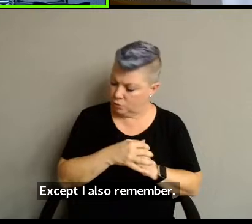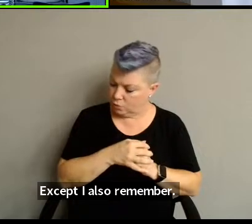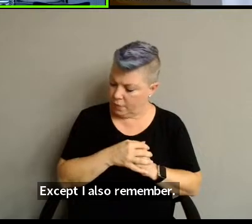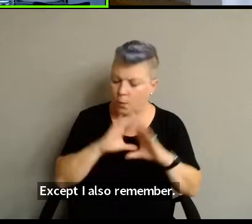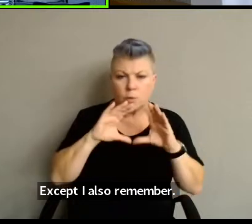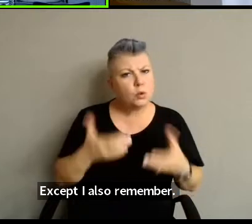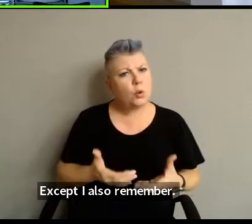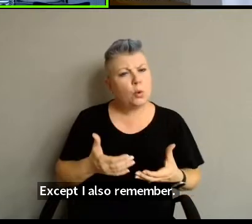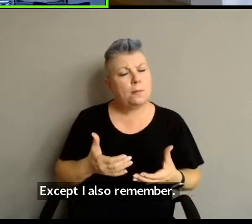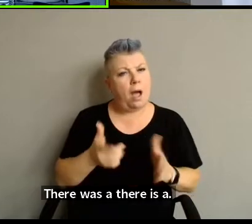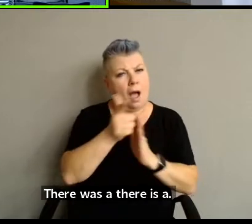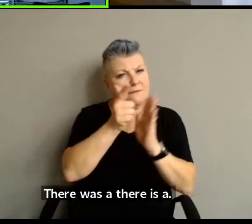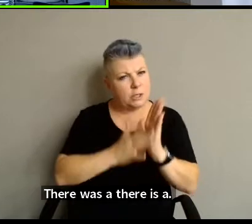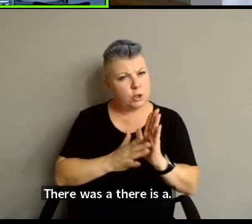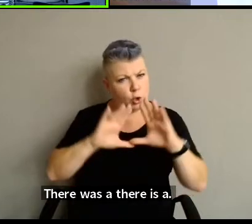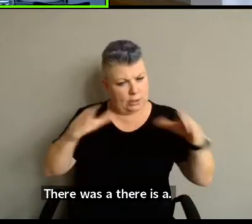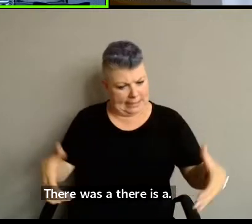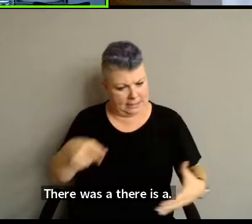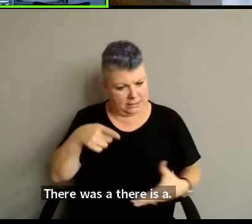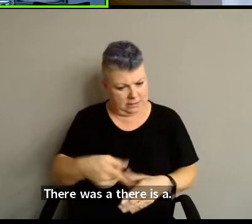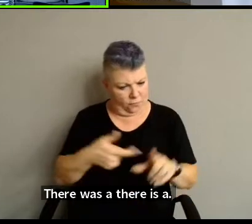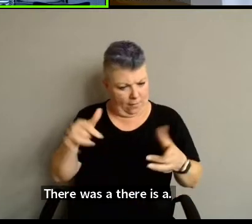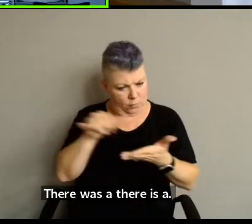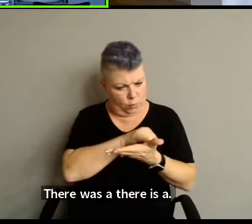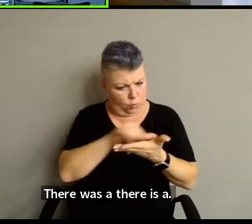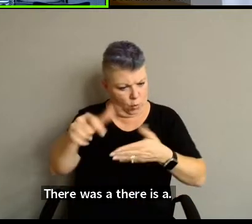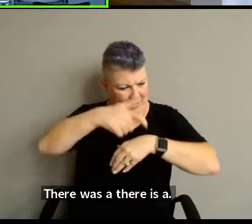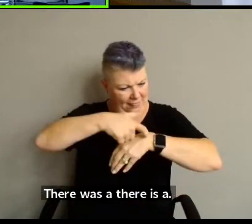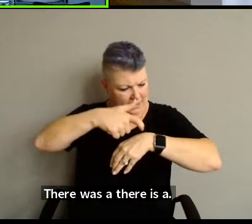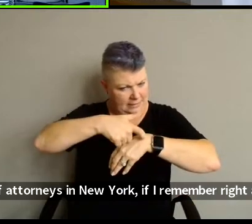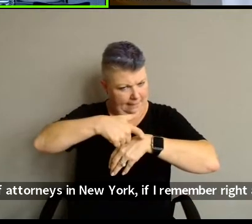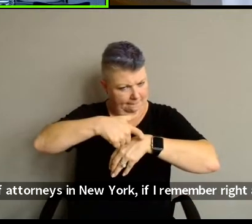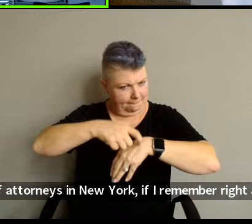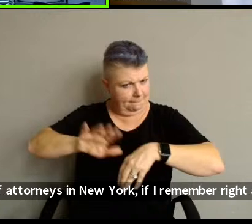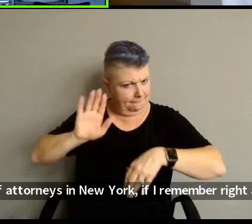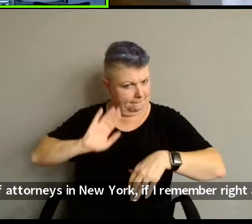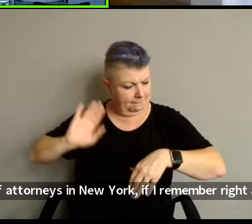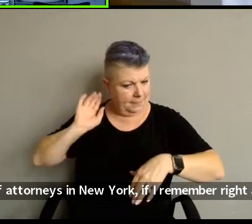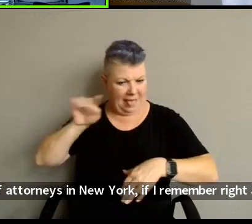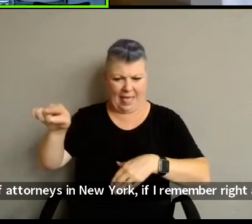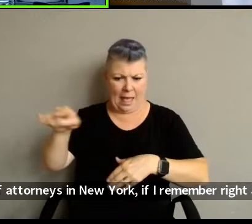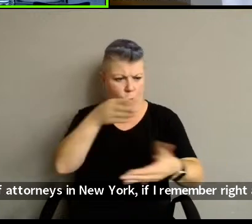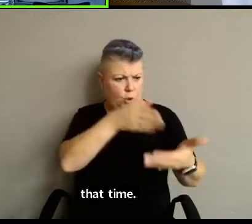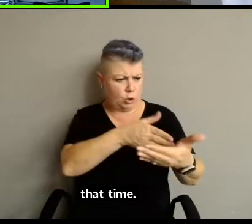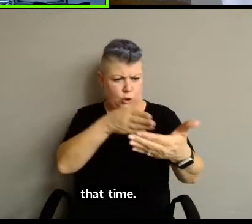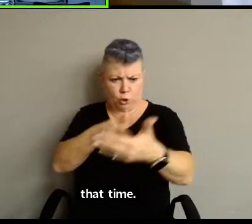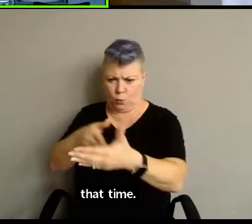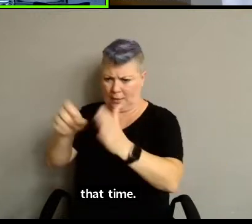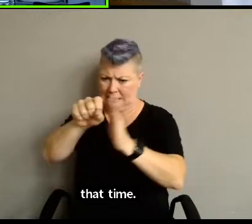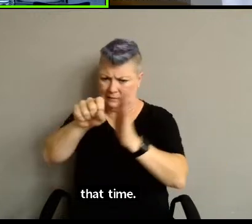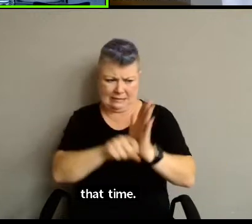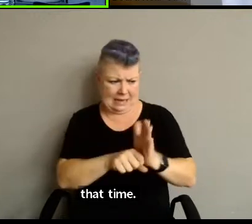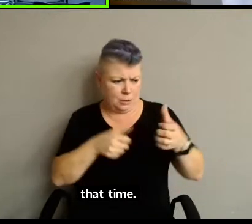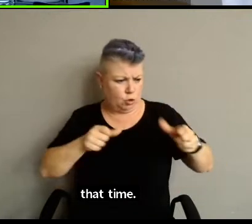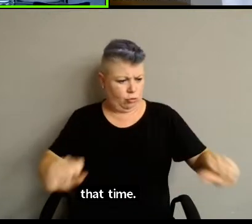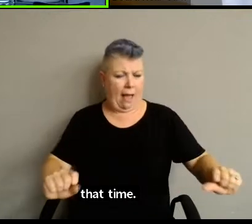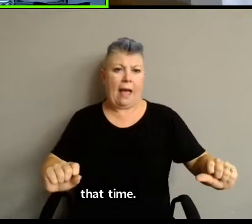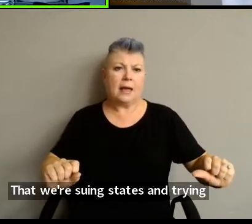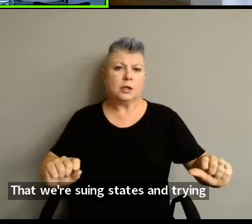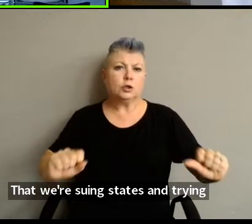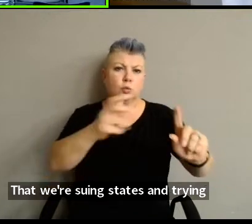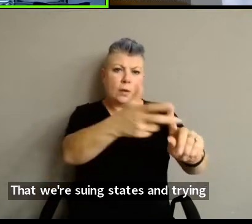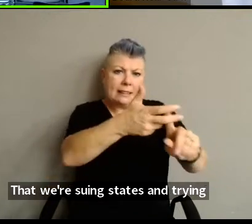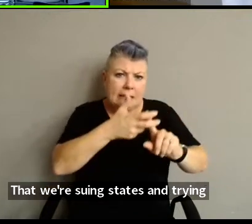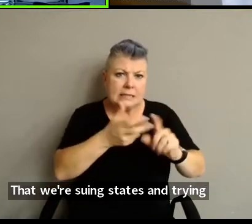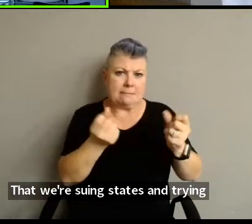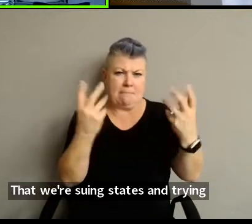group of attorneys in New York, if I remember right at that time, that were suing states and trying to enlist a